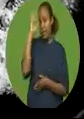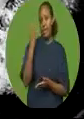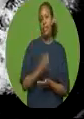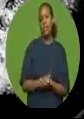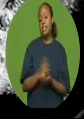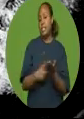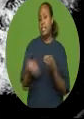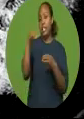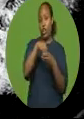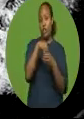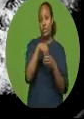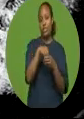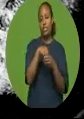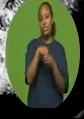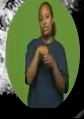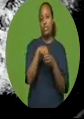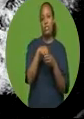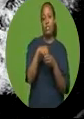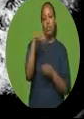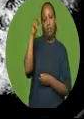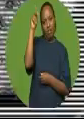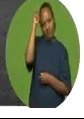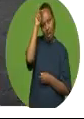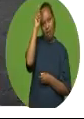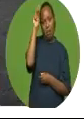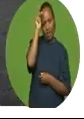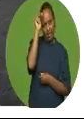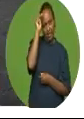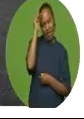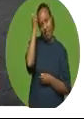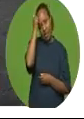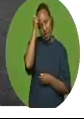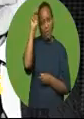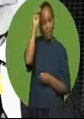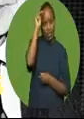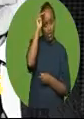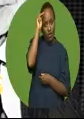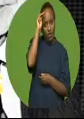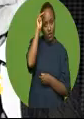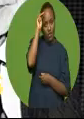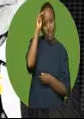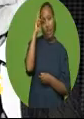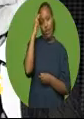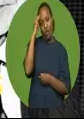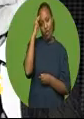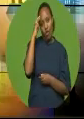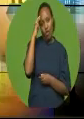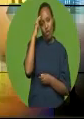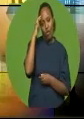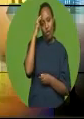discipline. These include Karl Marx, Alfred Marshall, Lionel